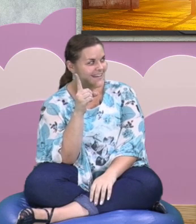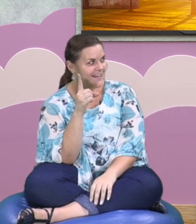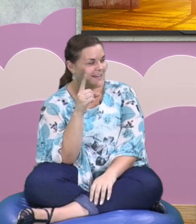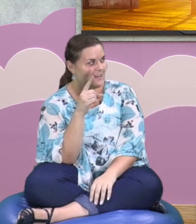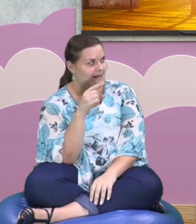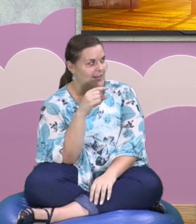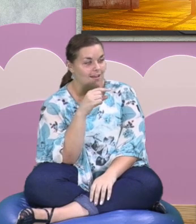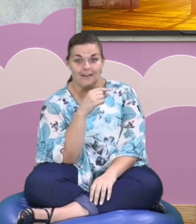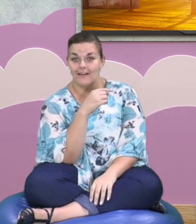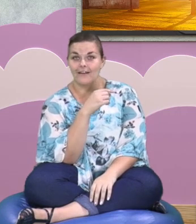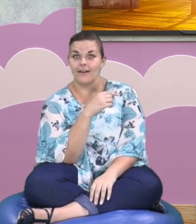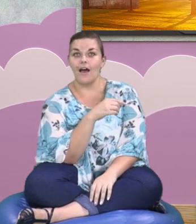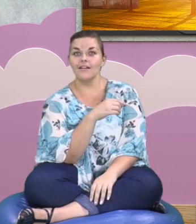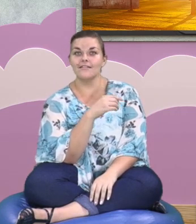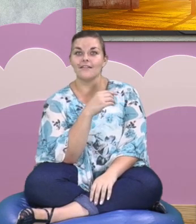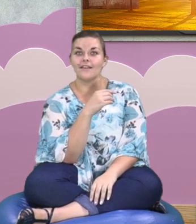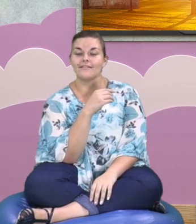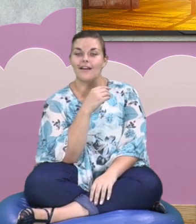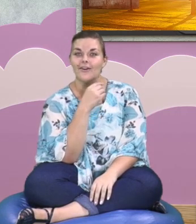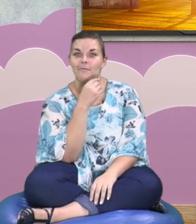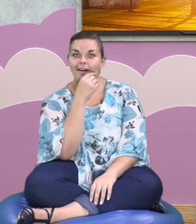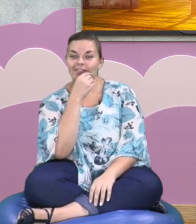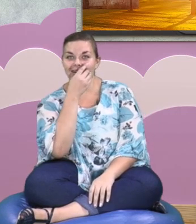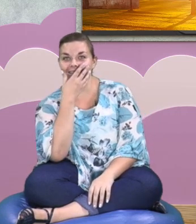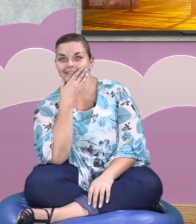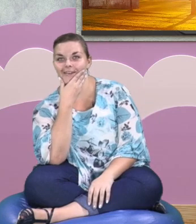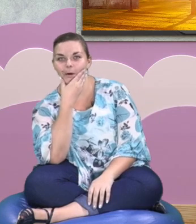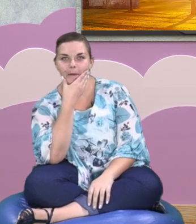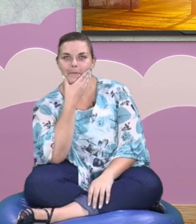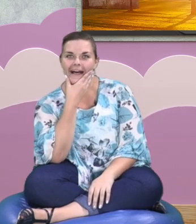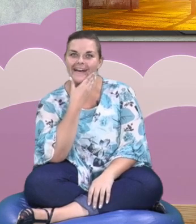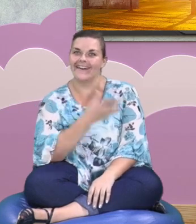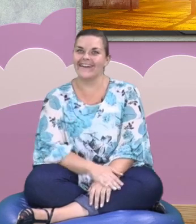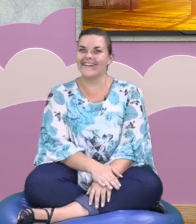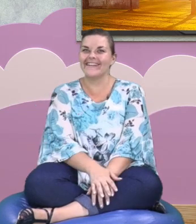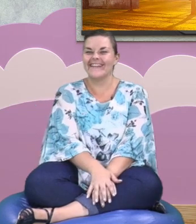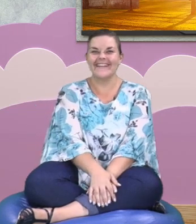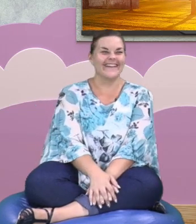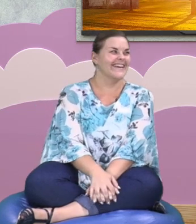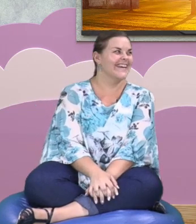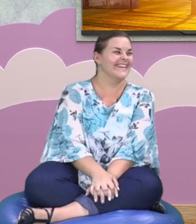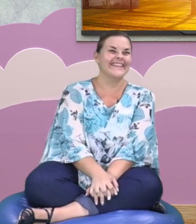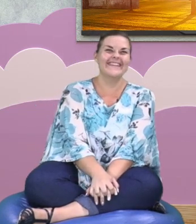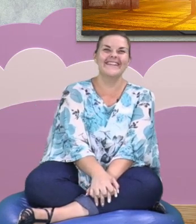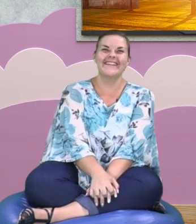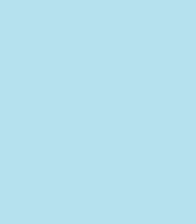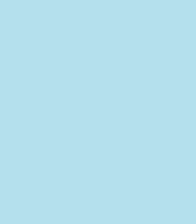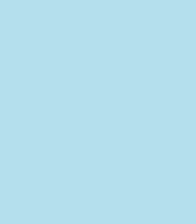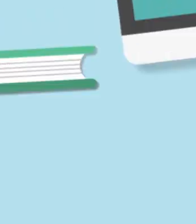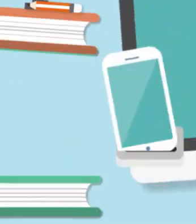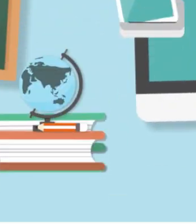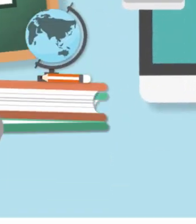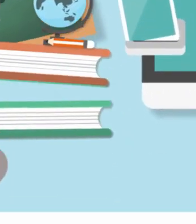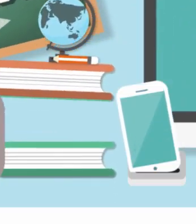4, lesson 1. Hier kom my Afrikaans. Hier kom my. Enjoy.